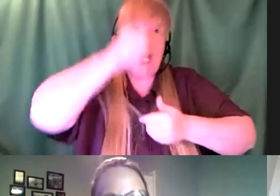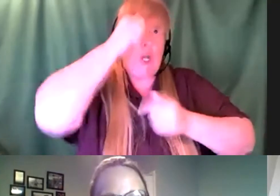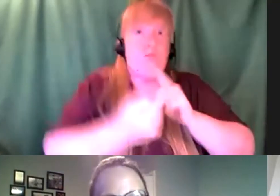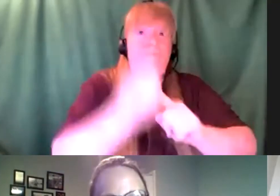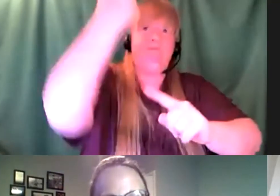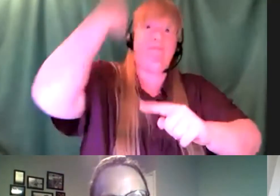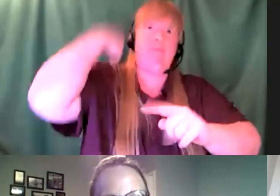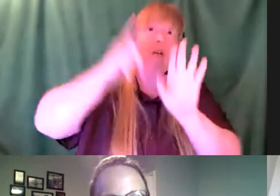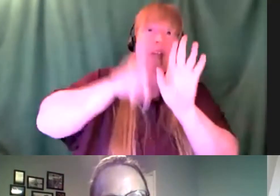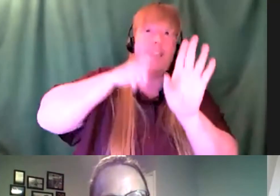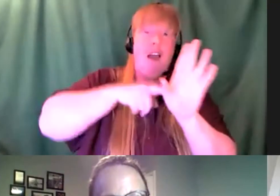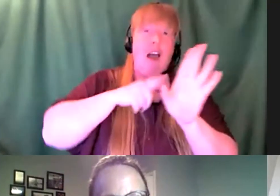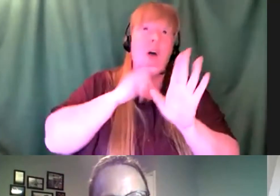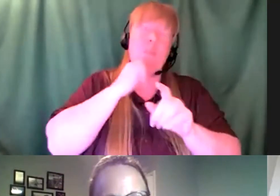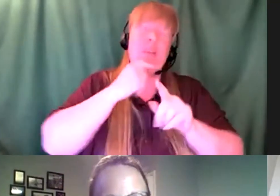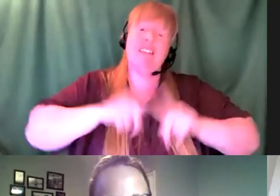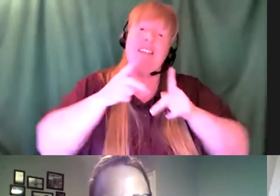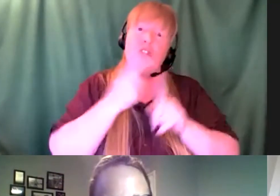Wow.